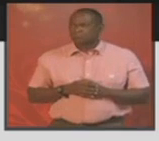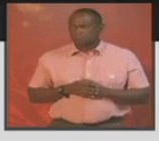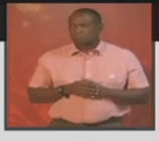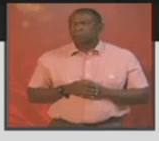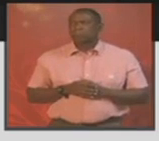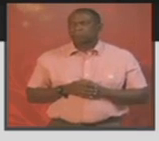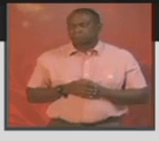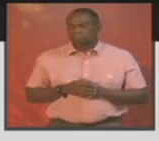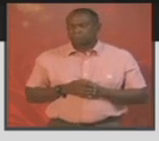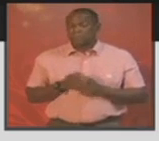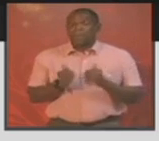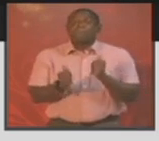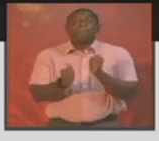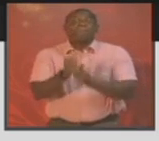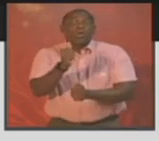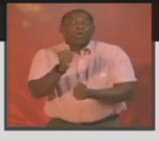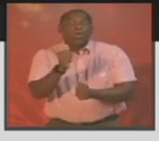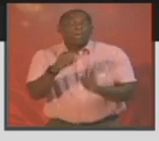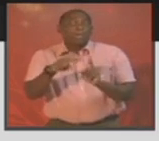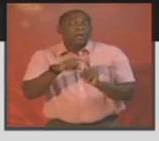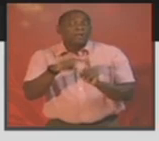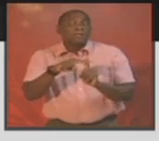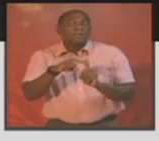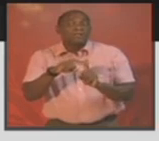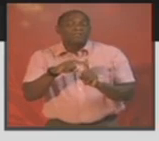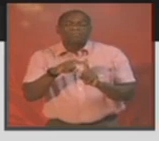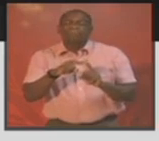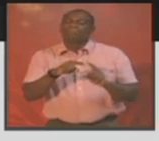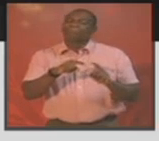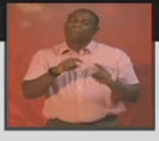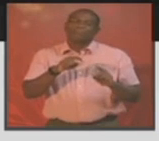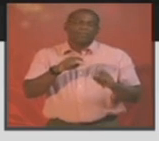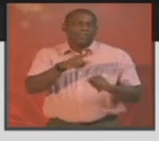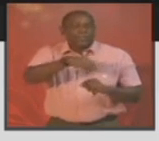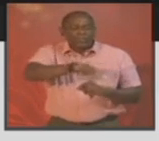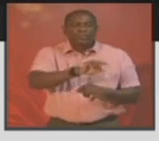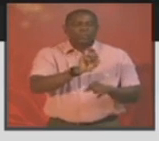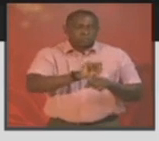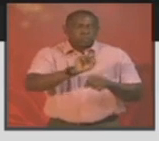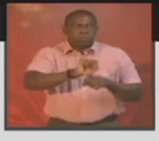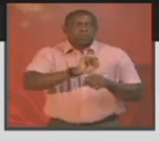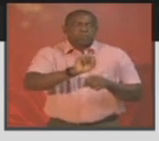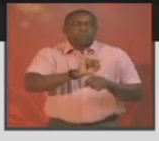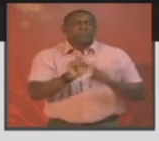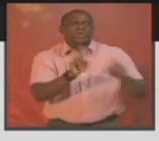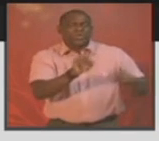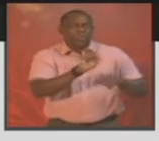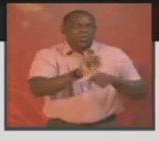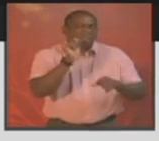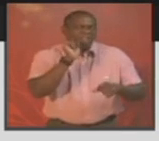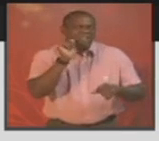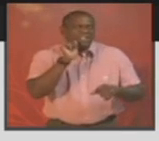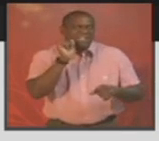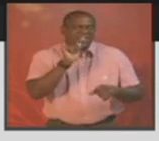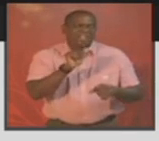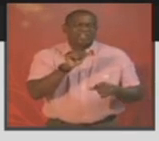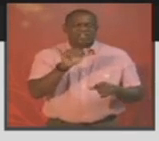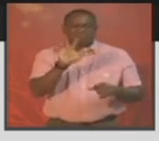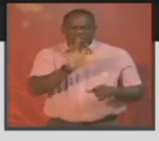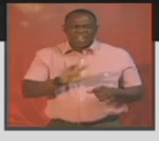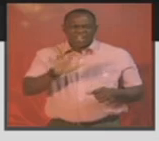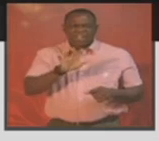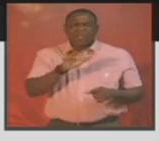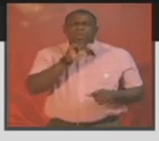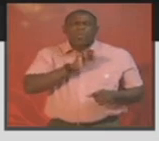The majority of the cases being in that active working age group of 25 to 49 years of age, and